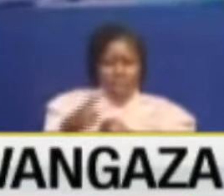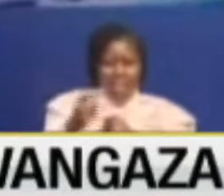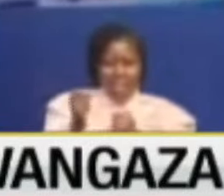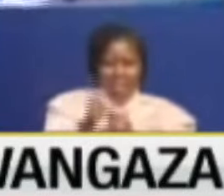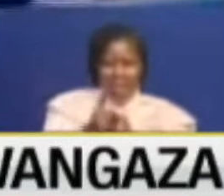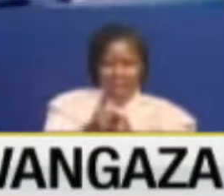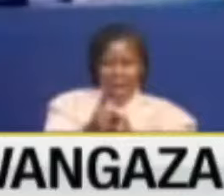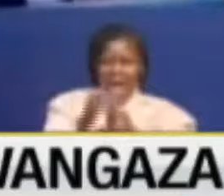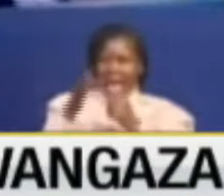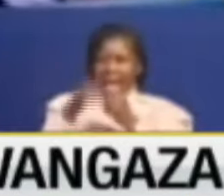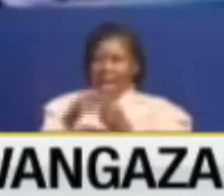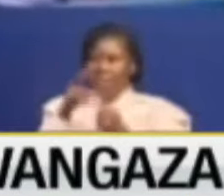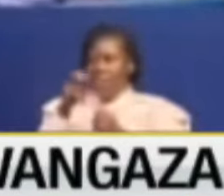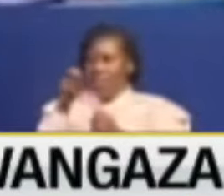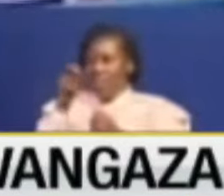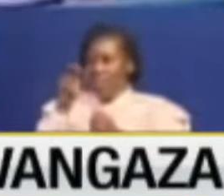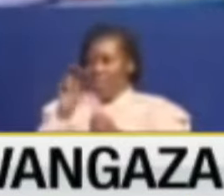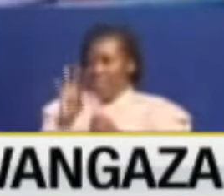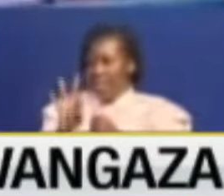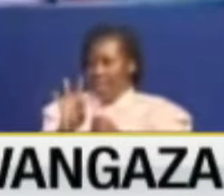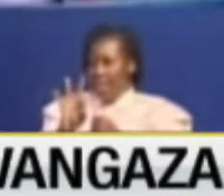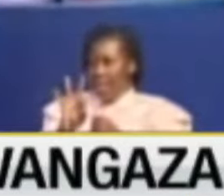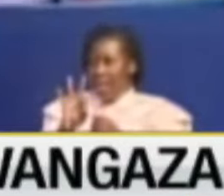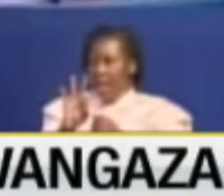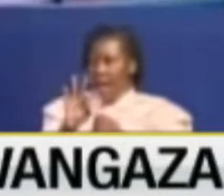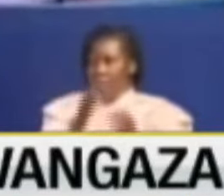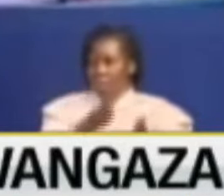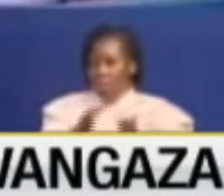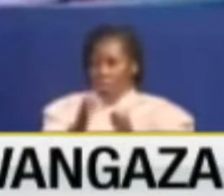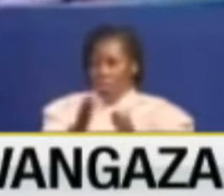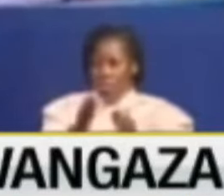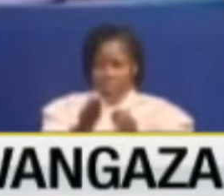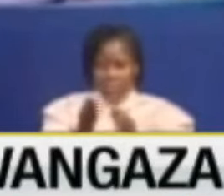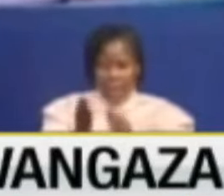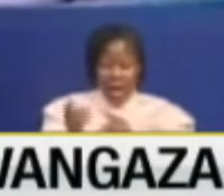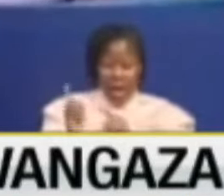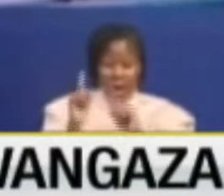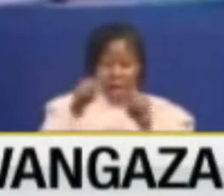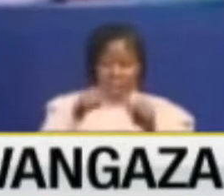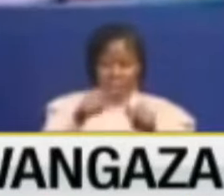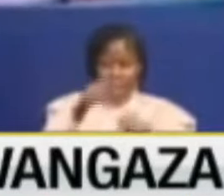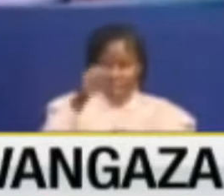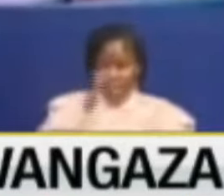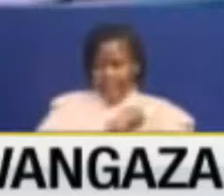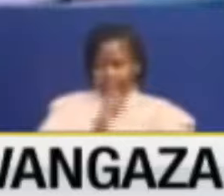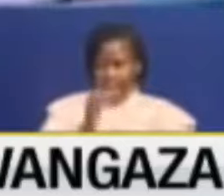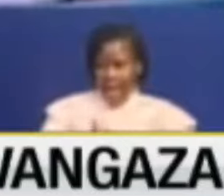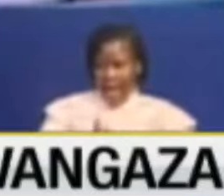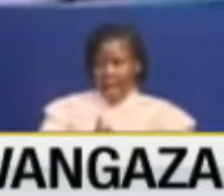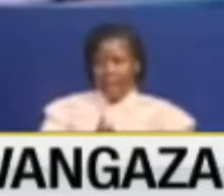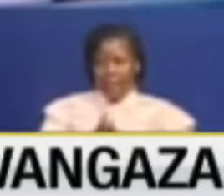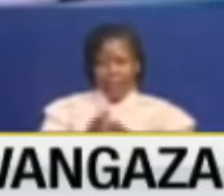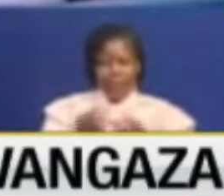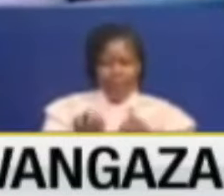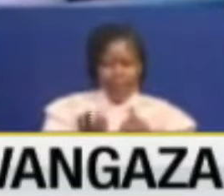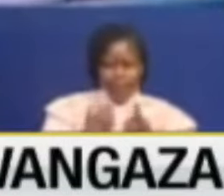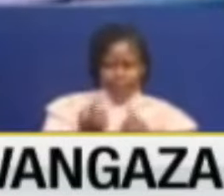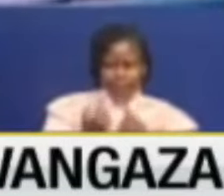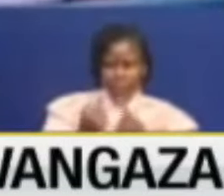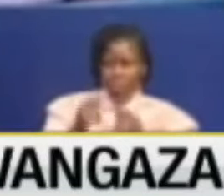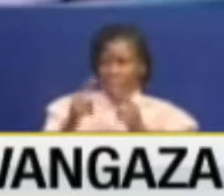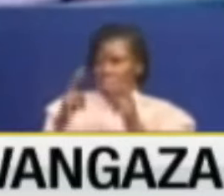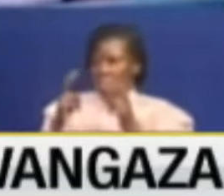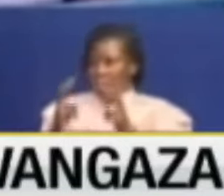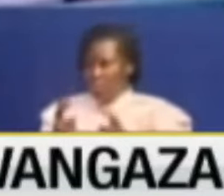8, 2023, I had the privilege of appearing before this Senate and addressing this House on a